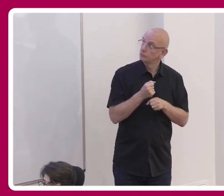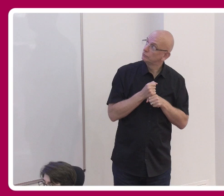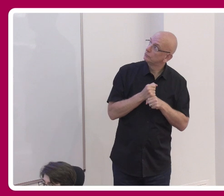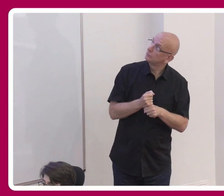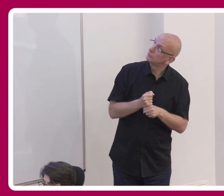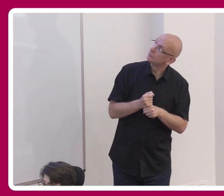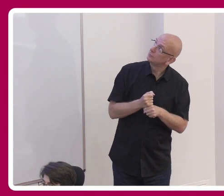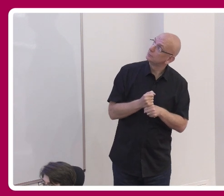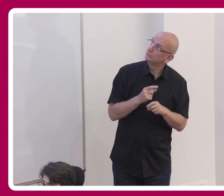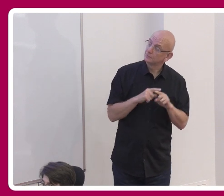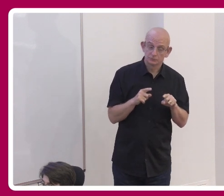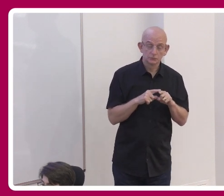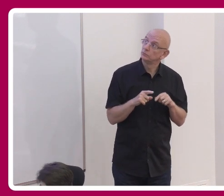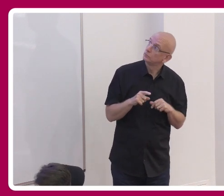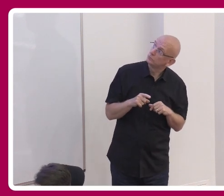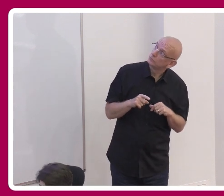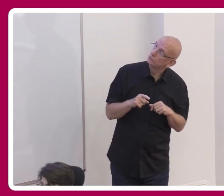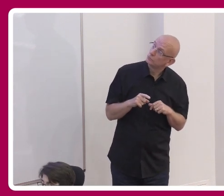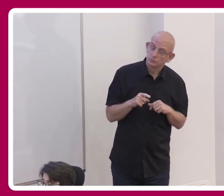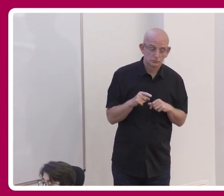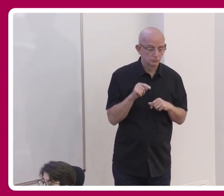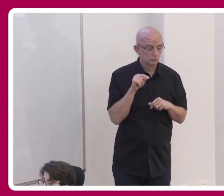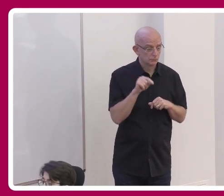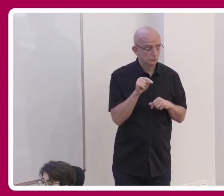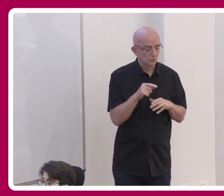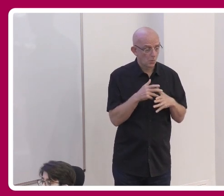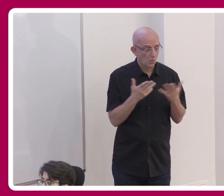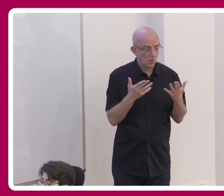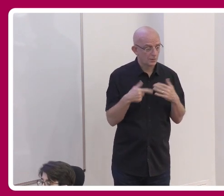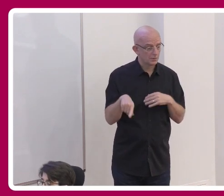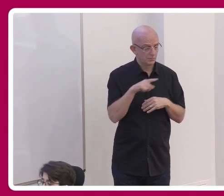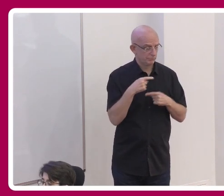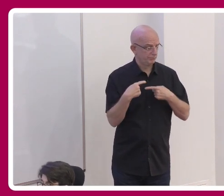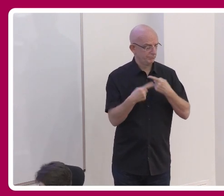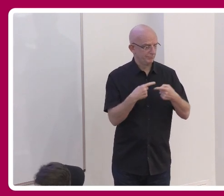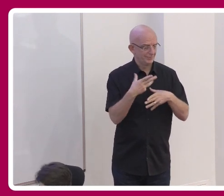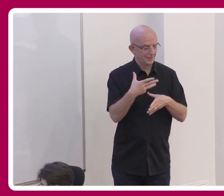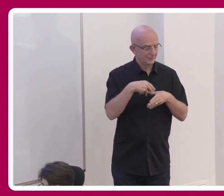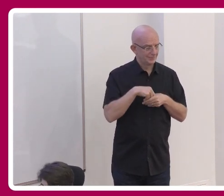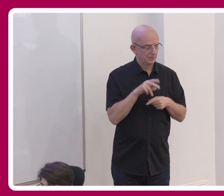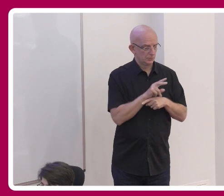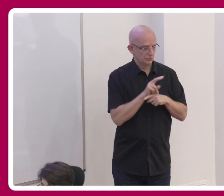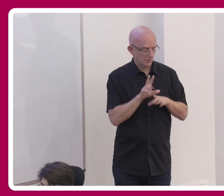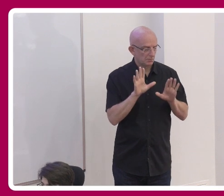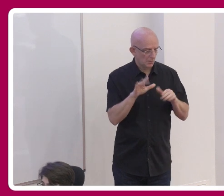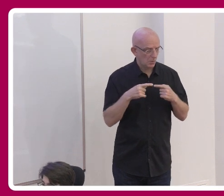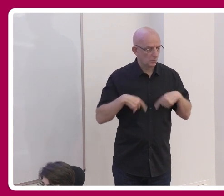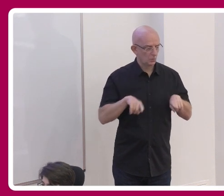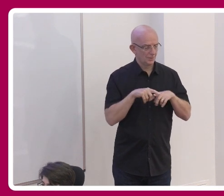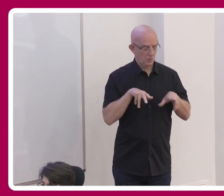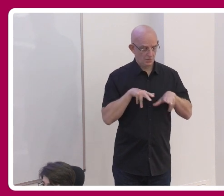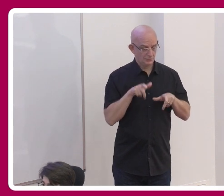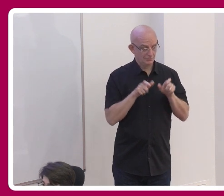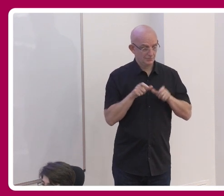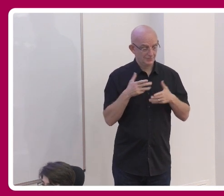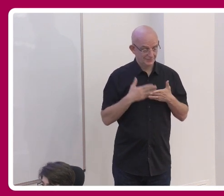an organization of people with disabilities, but we are a mainstream human rights organization that has a dedicated